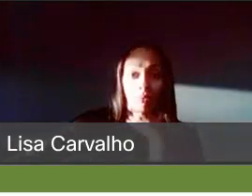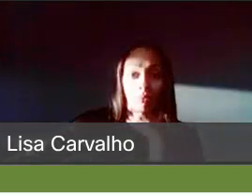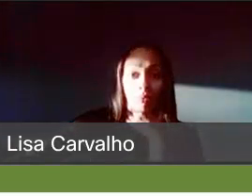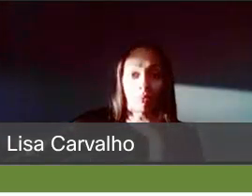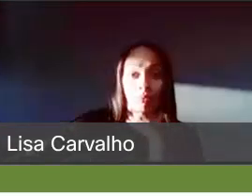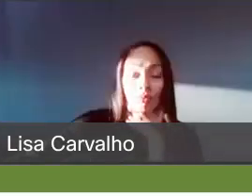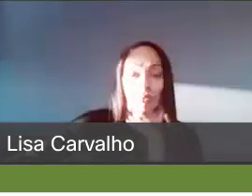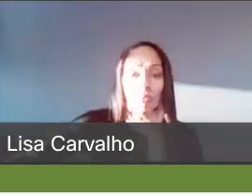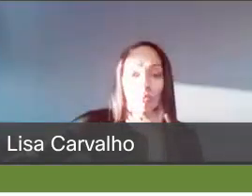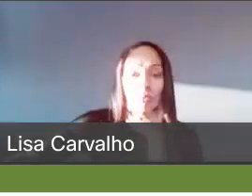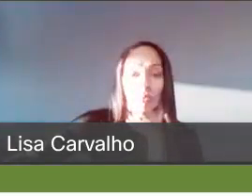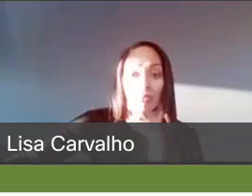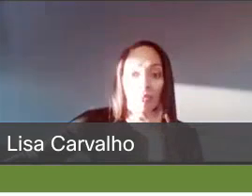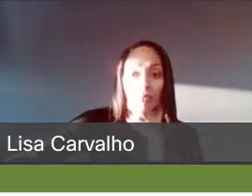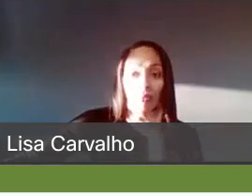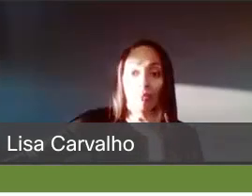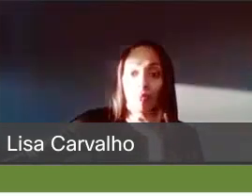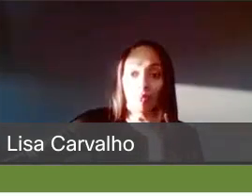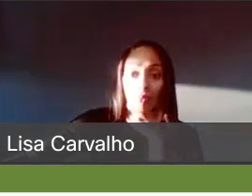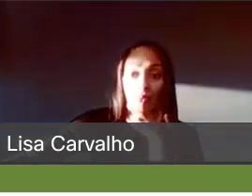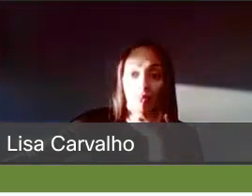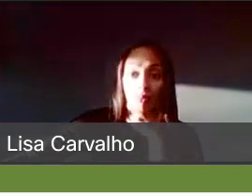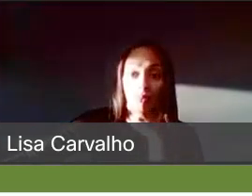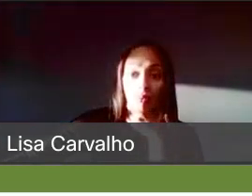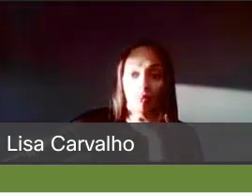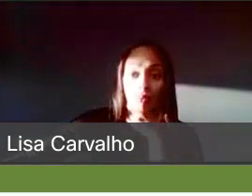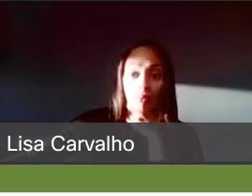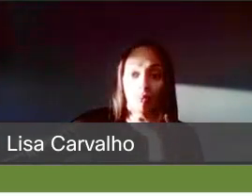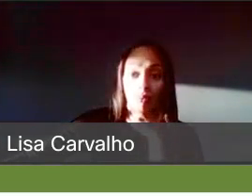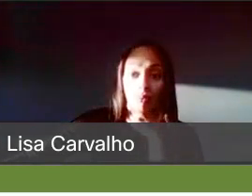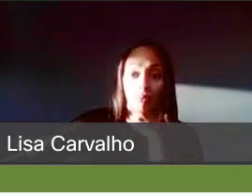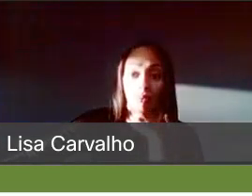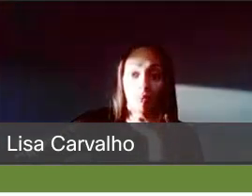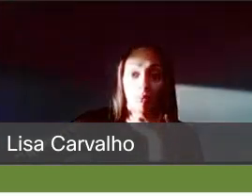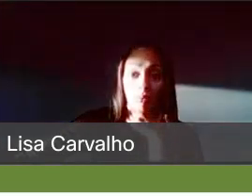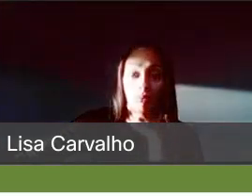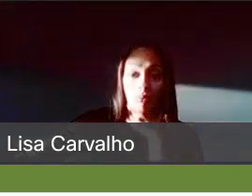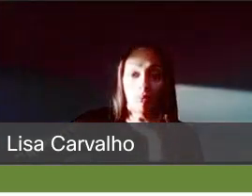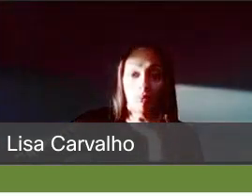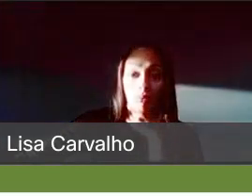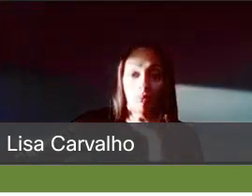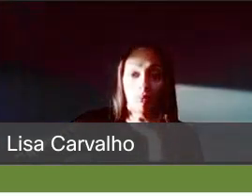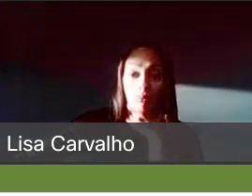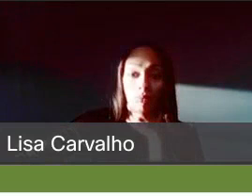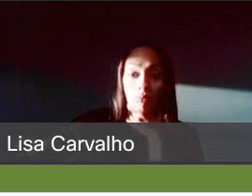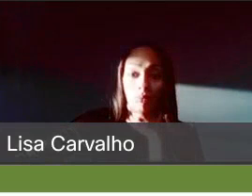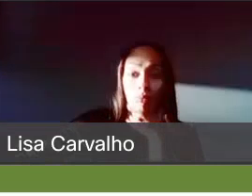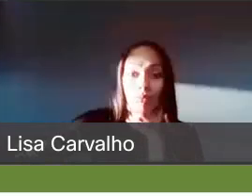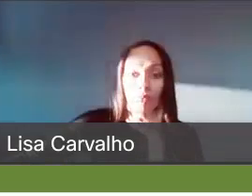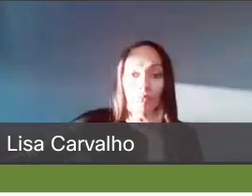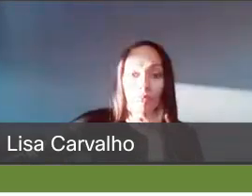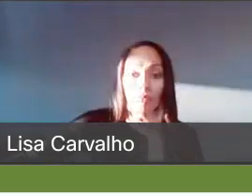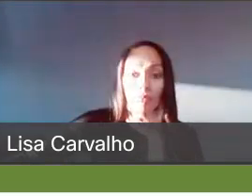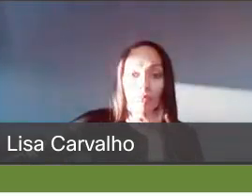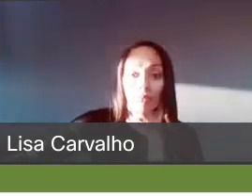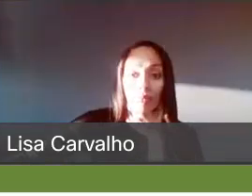have more conversation about this, right? Find out more. You're listening more for their story, right? With curiosity. But that helps you